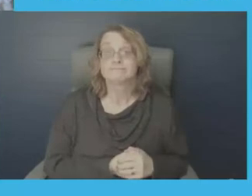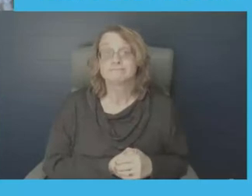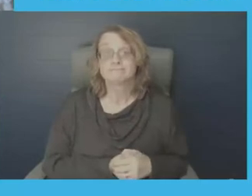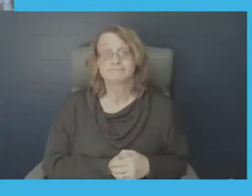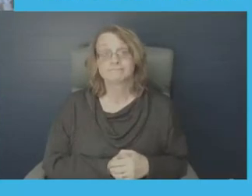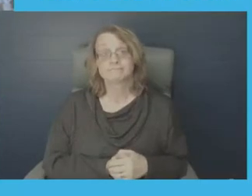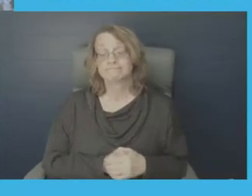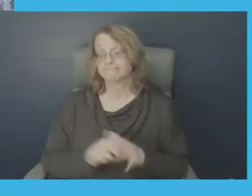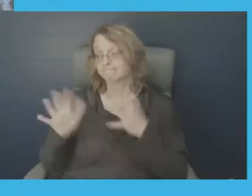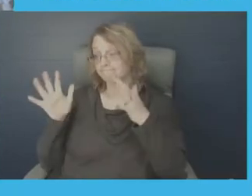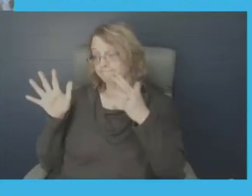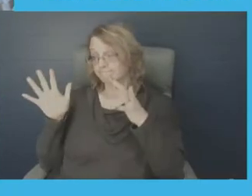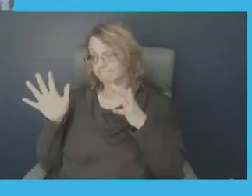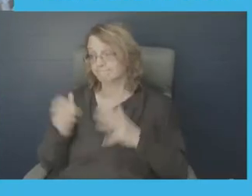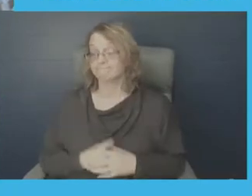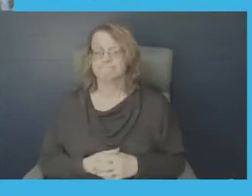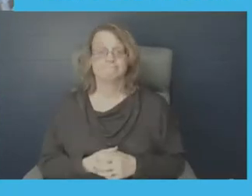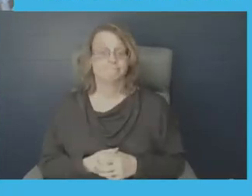health care.